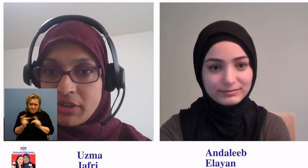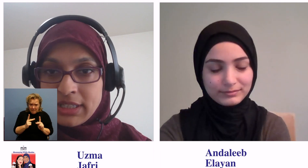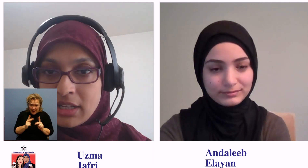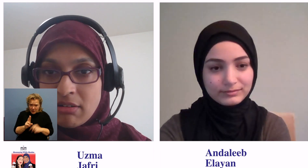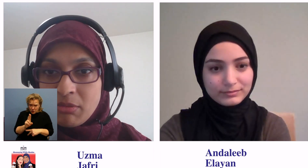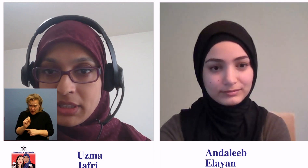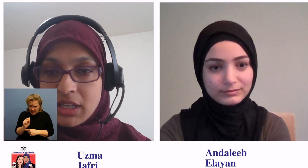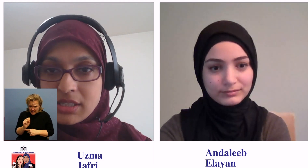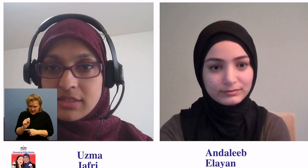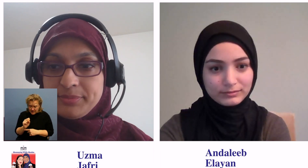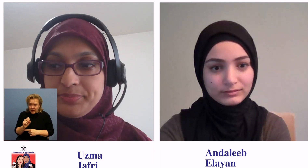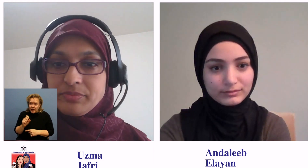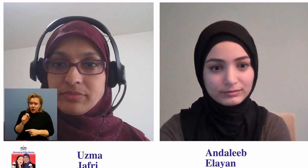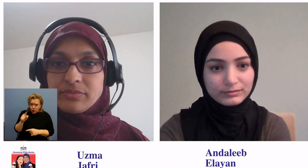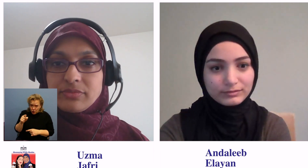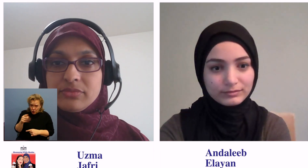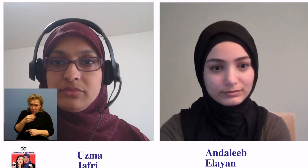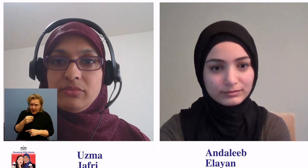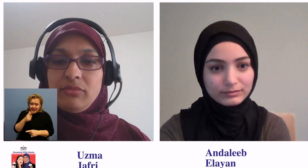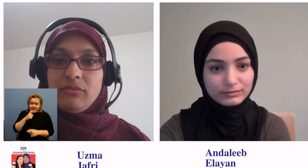comfortable sharing that at all with us?